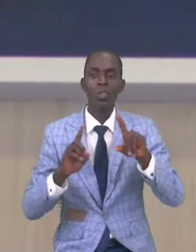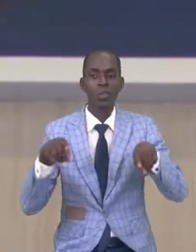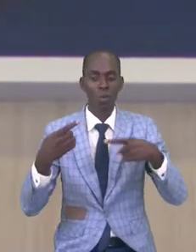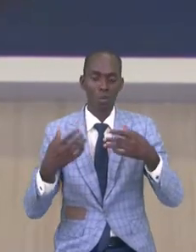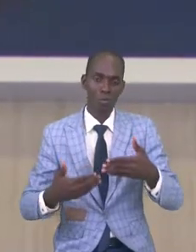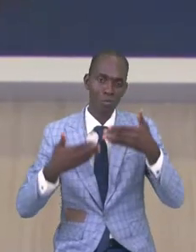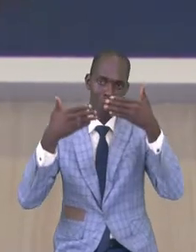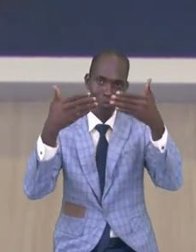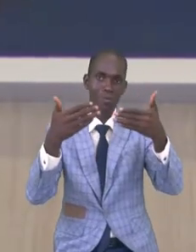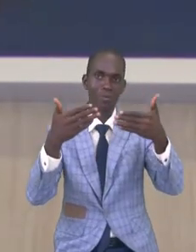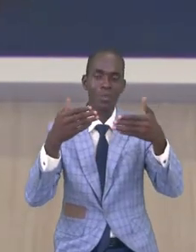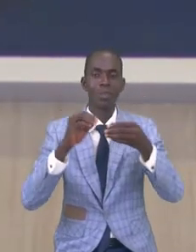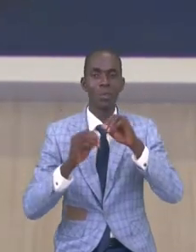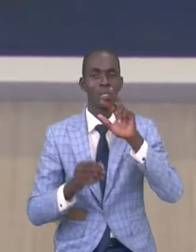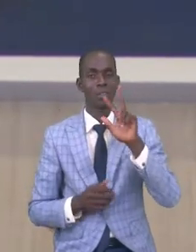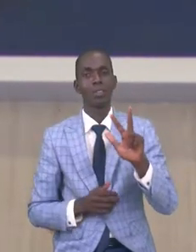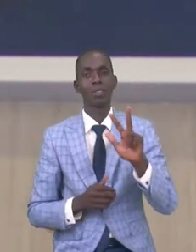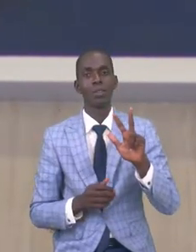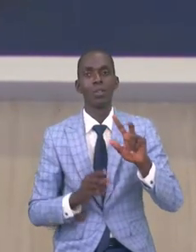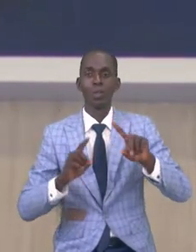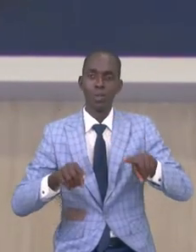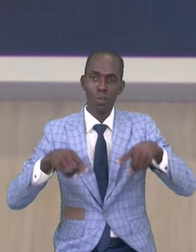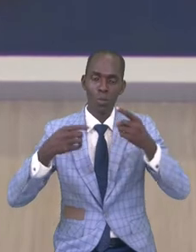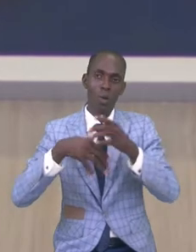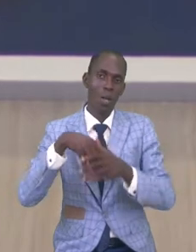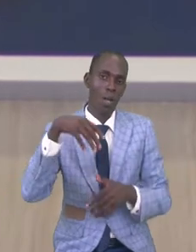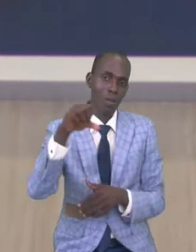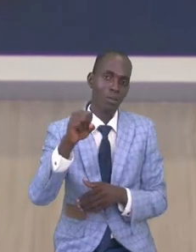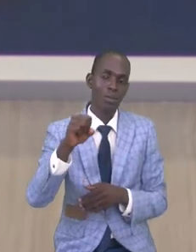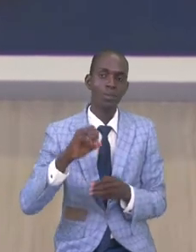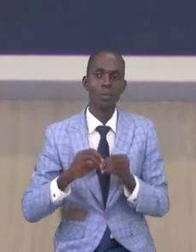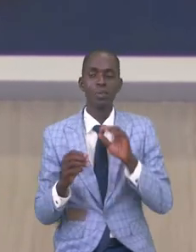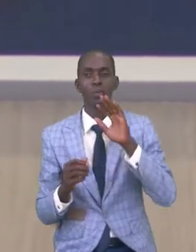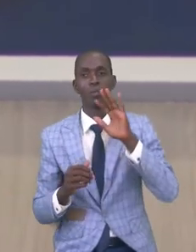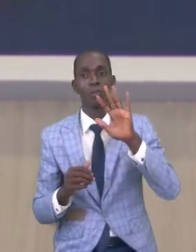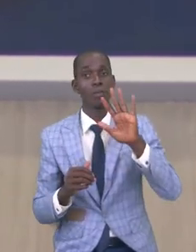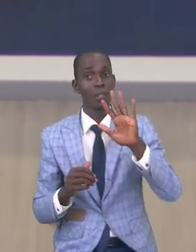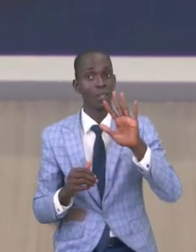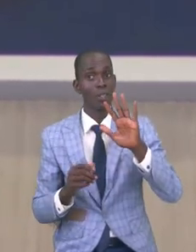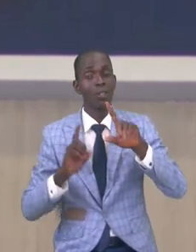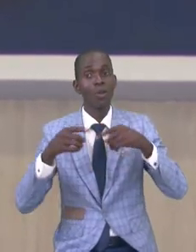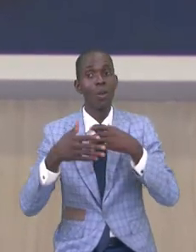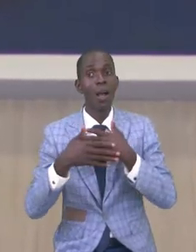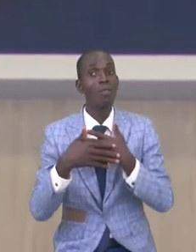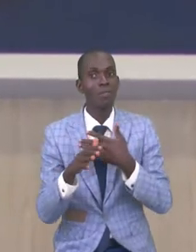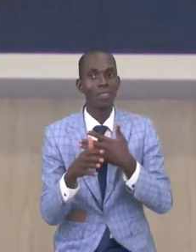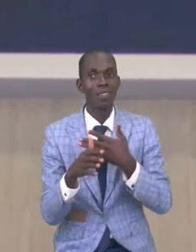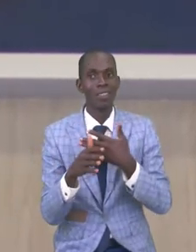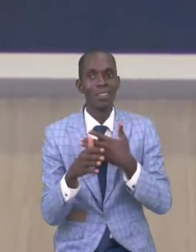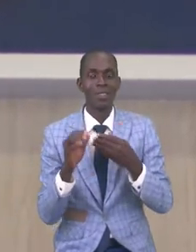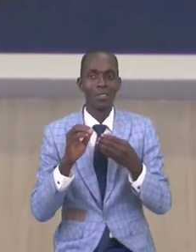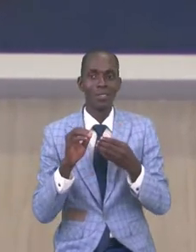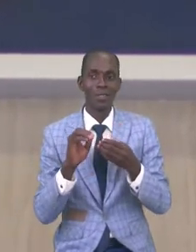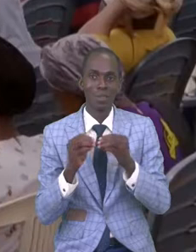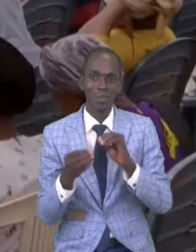forward. Number three, go forth. Number four, go after. Number